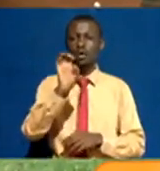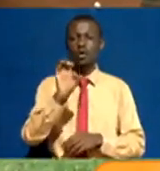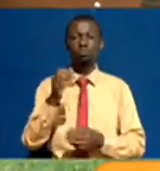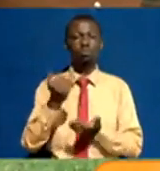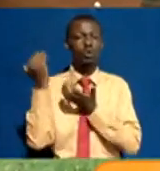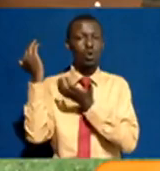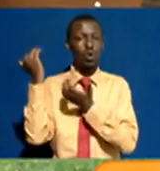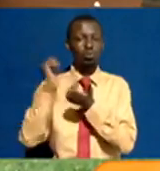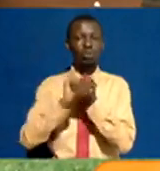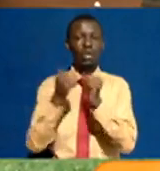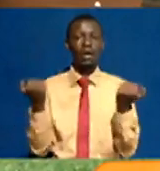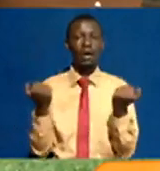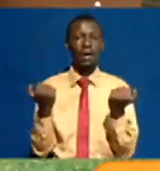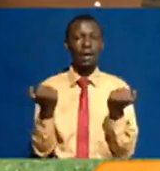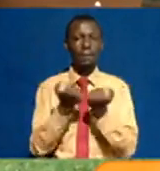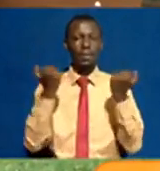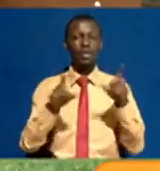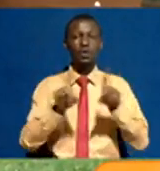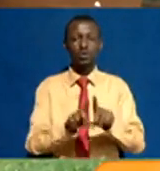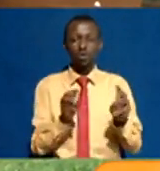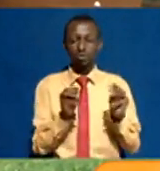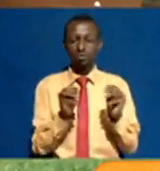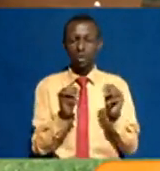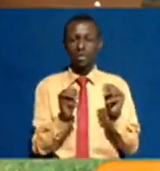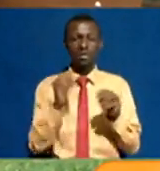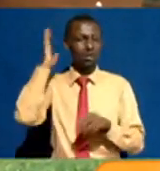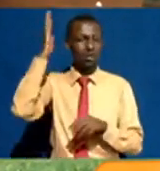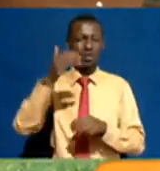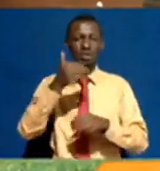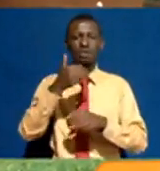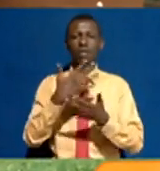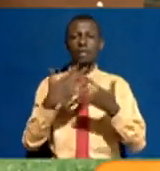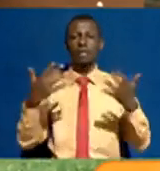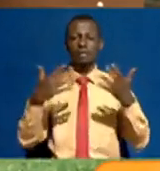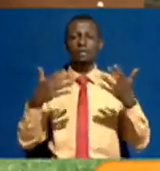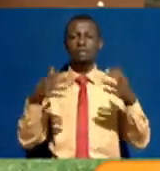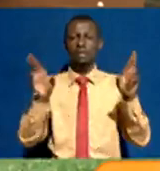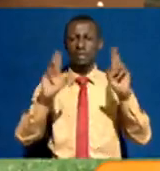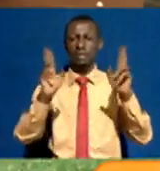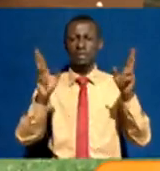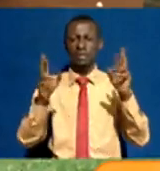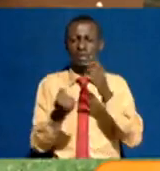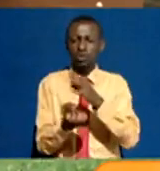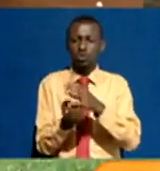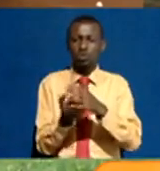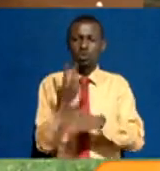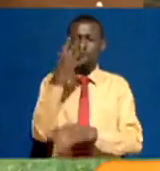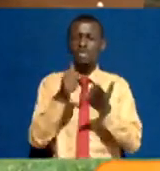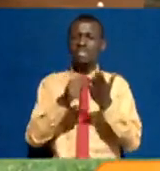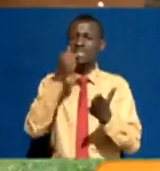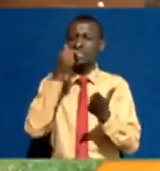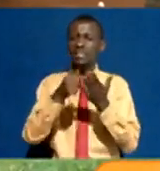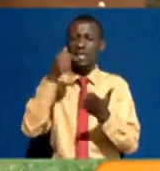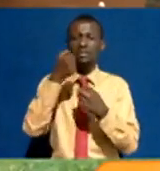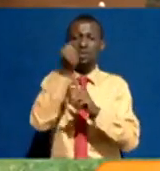will trickle down and that the management will put in place the necessary infrastructure to enhance productivity of rice and other crops